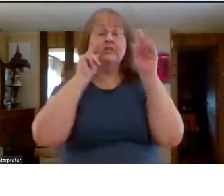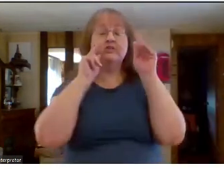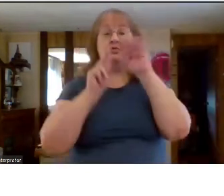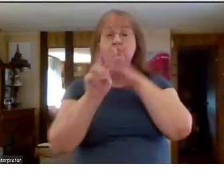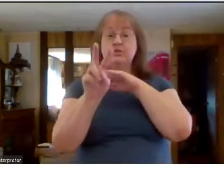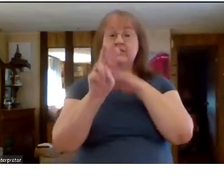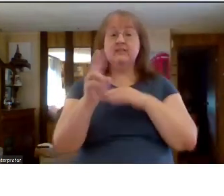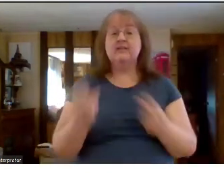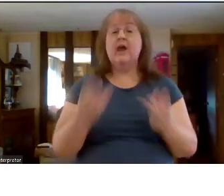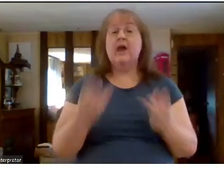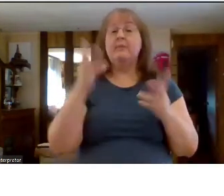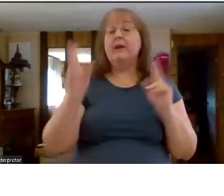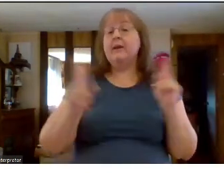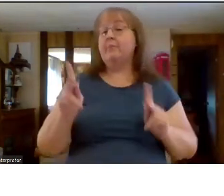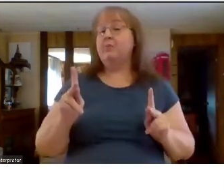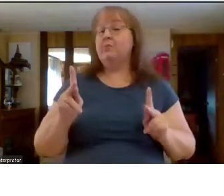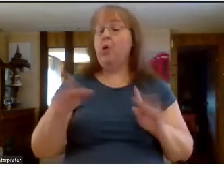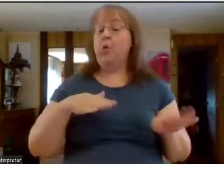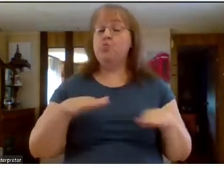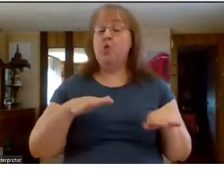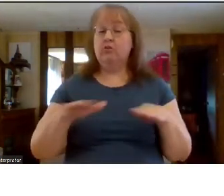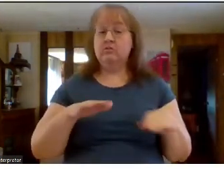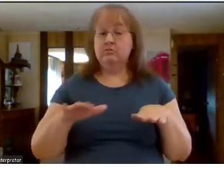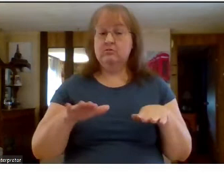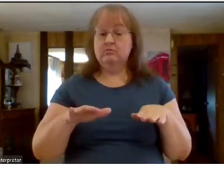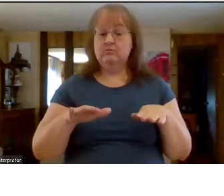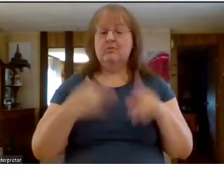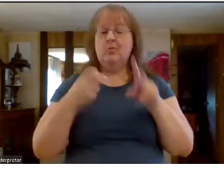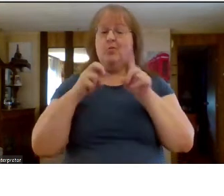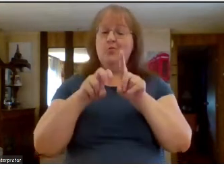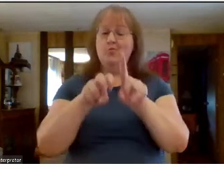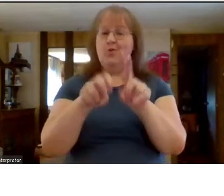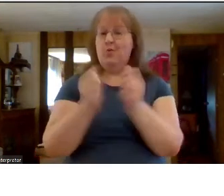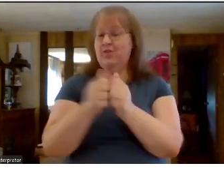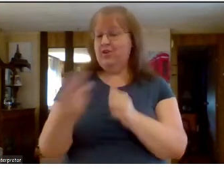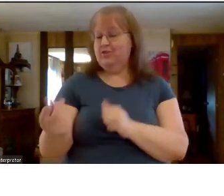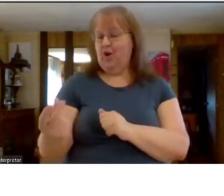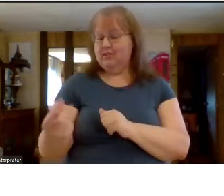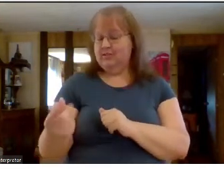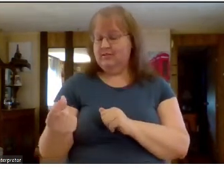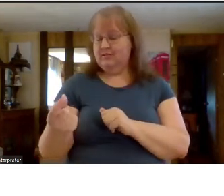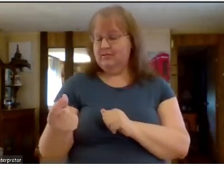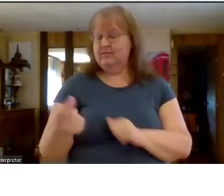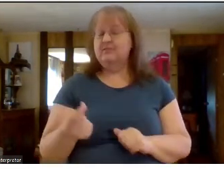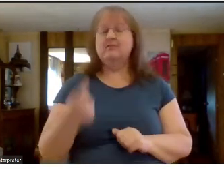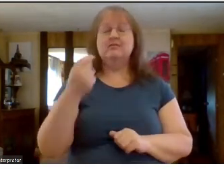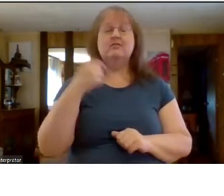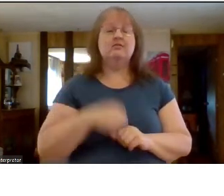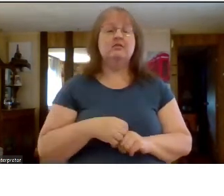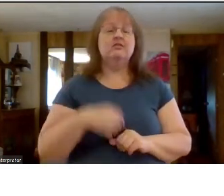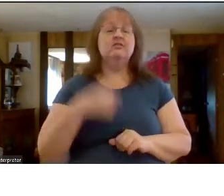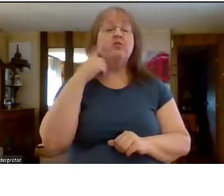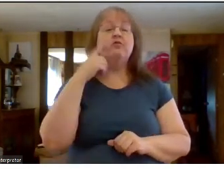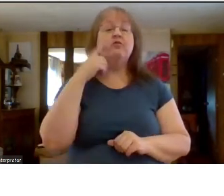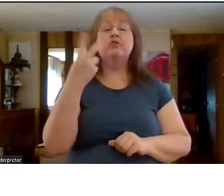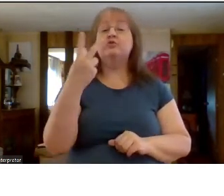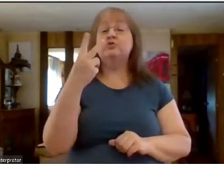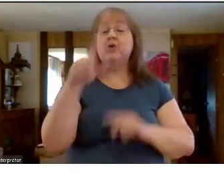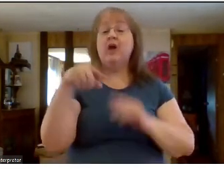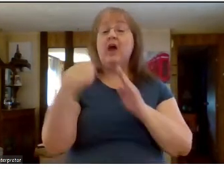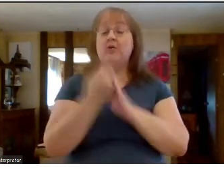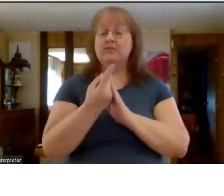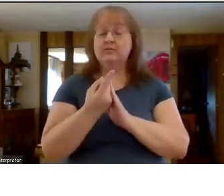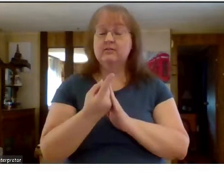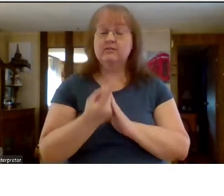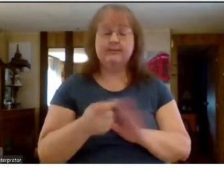many people out of 3,000 would spend 2 hours walking their dogs a week. Okay, where's the